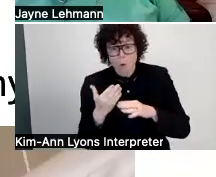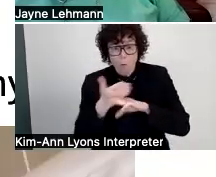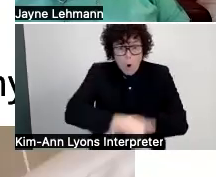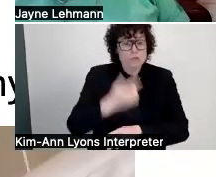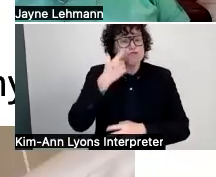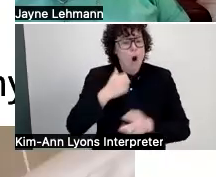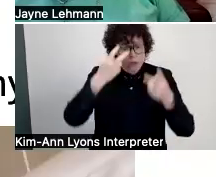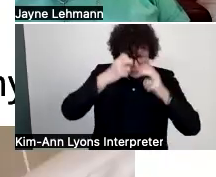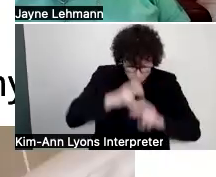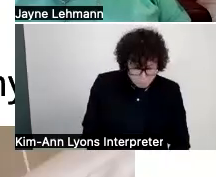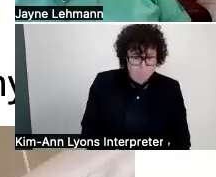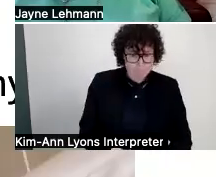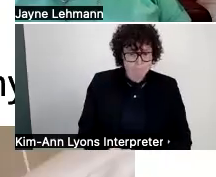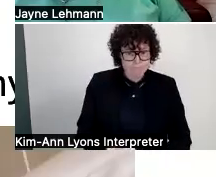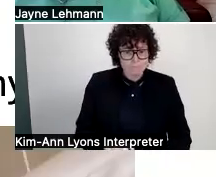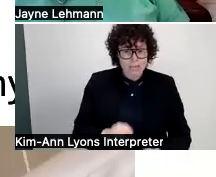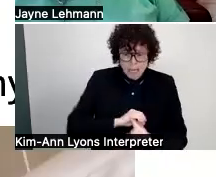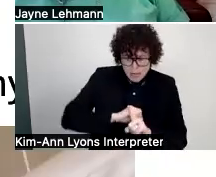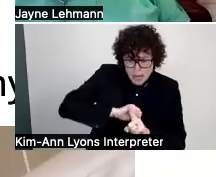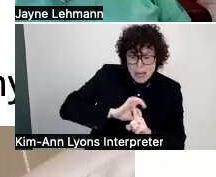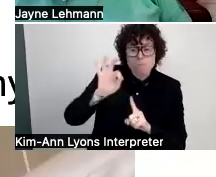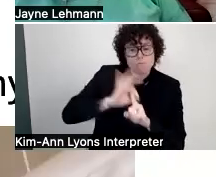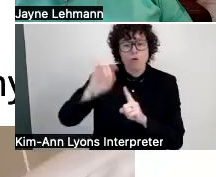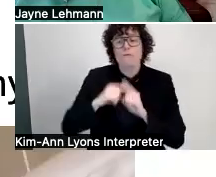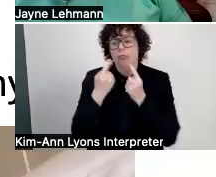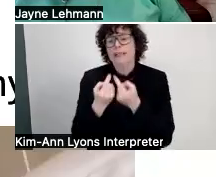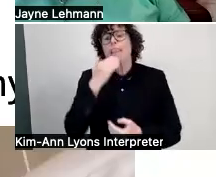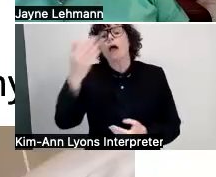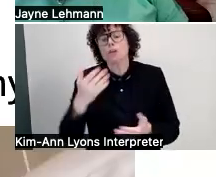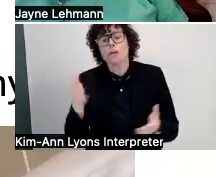to progress this. So